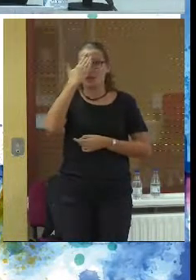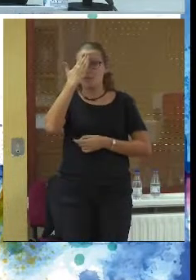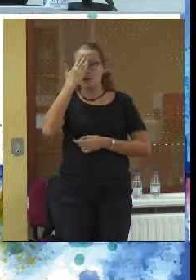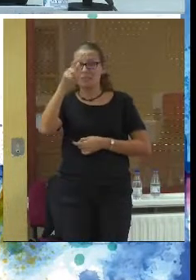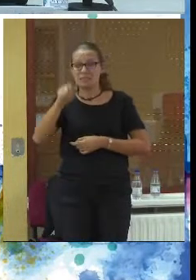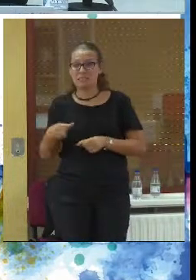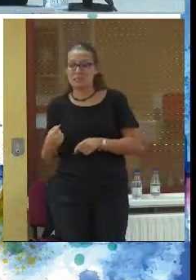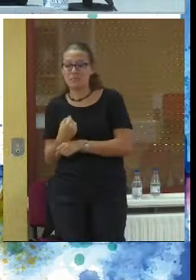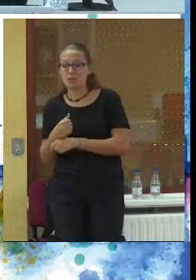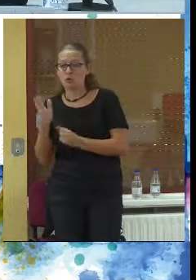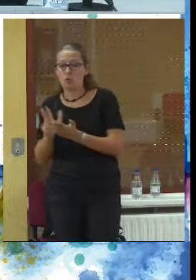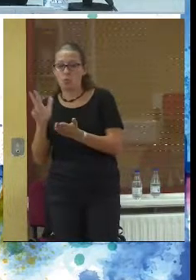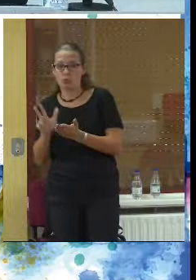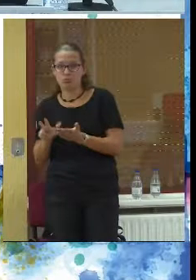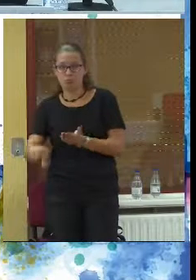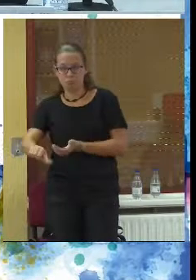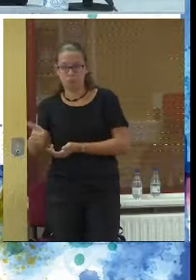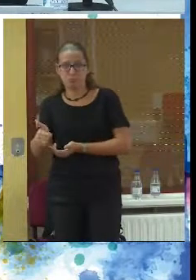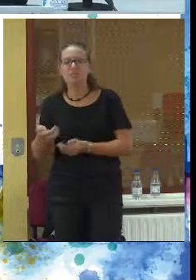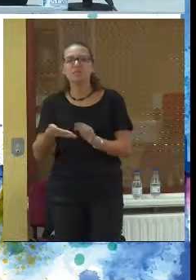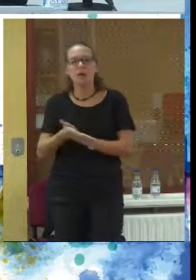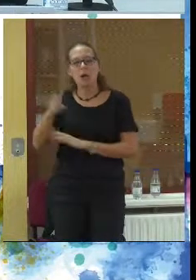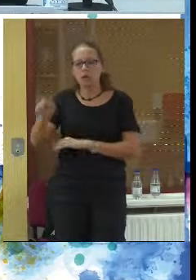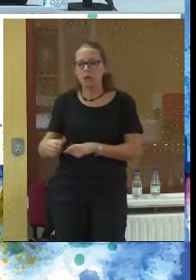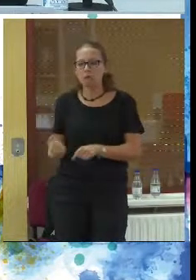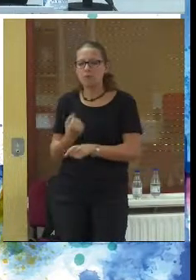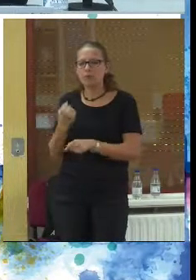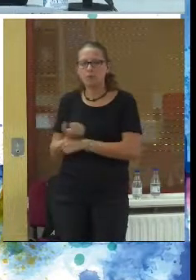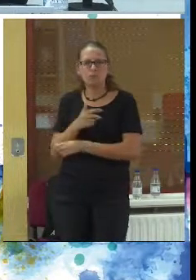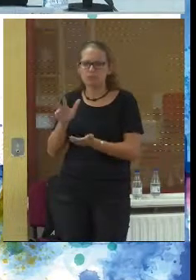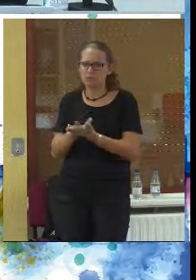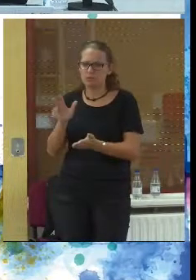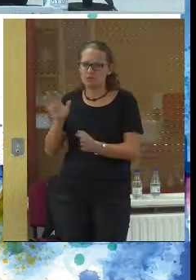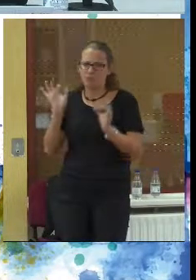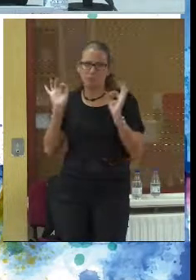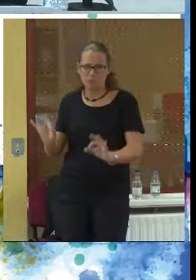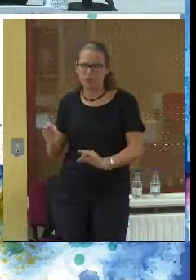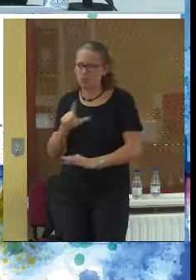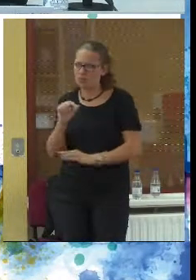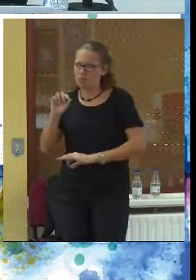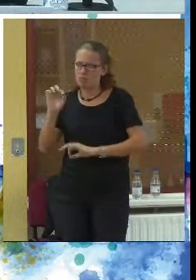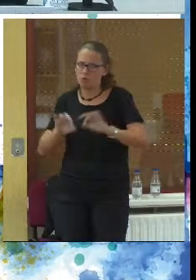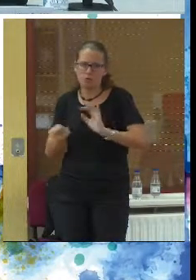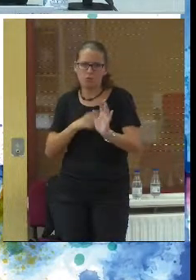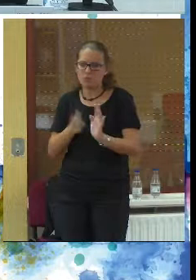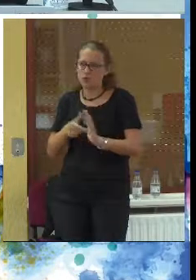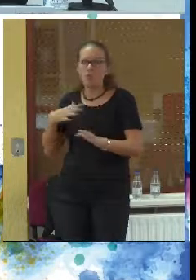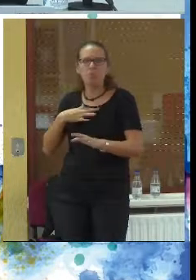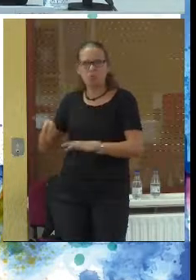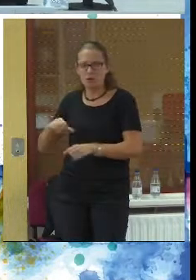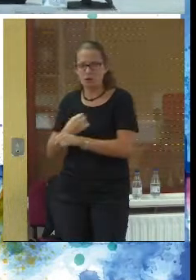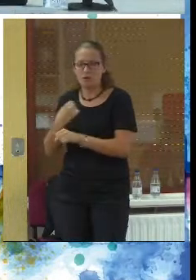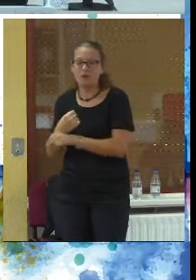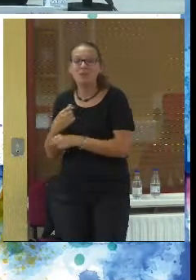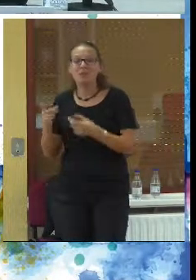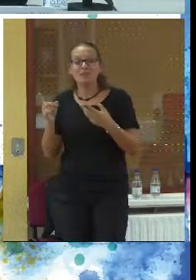one, a fully standardized employee. That means that they've been fully capable of carrying